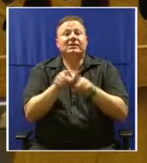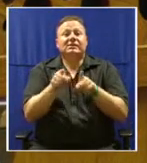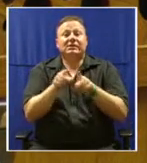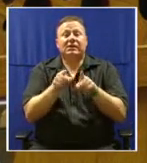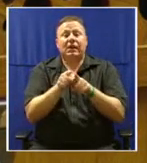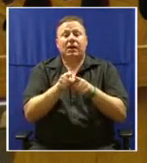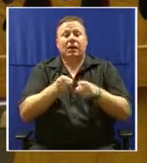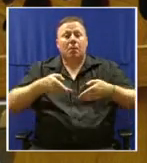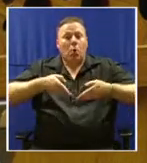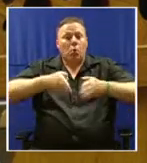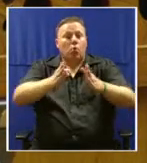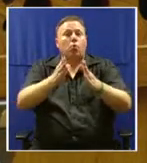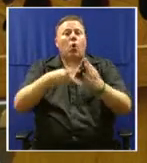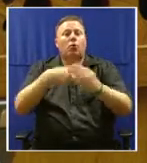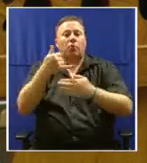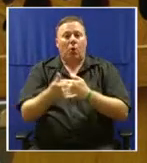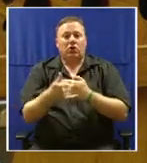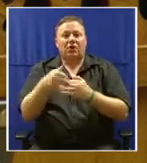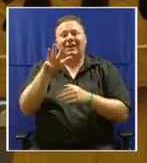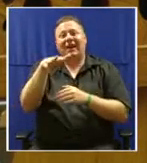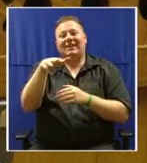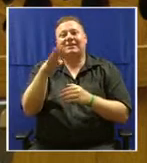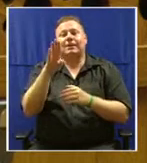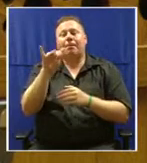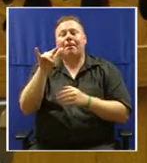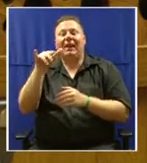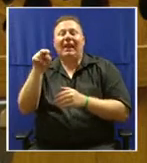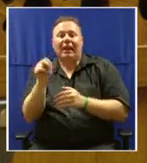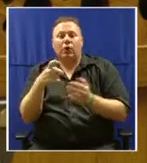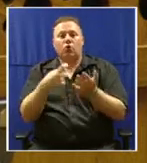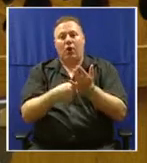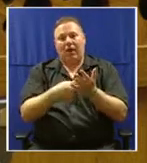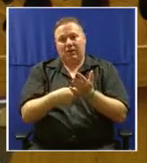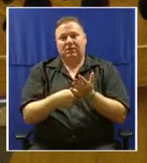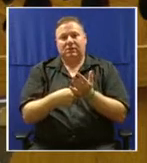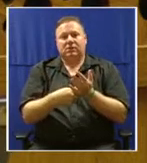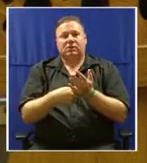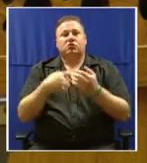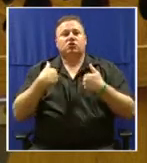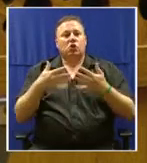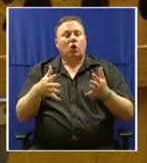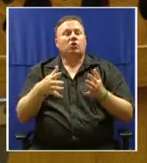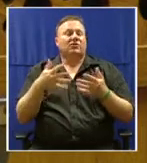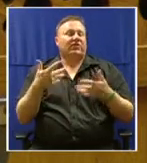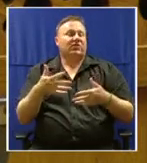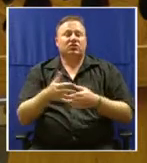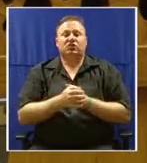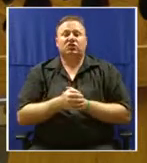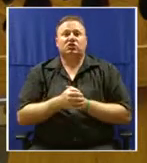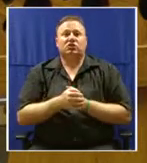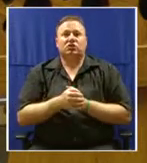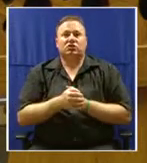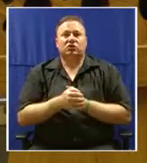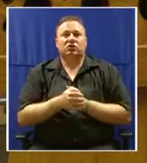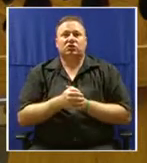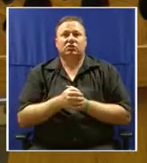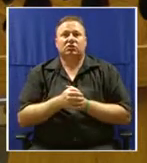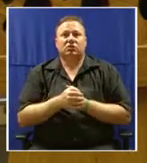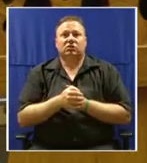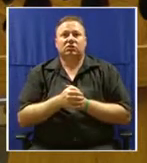19 billion rand covering the spine of the South African road network. Work is underway to